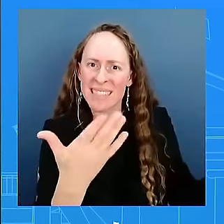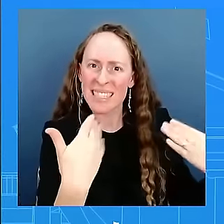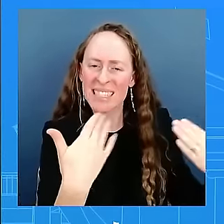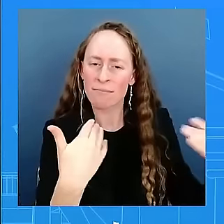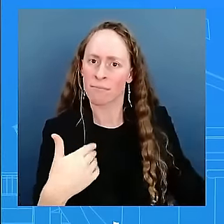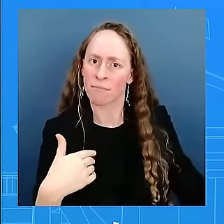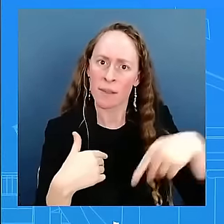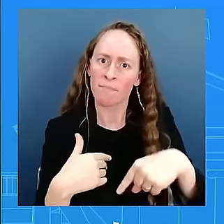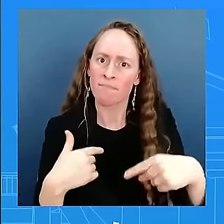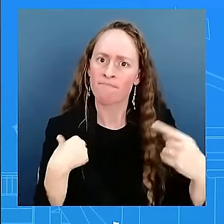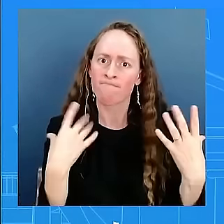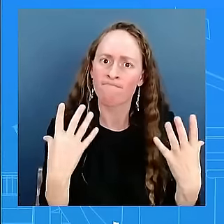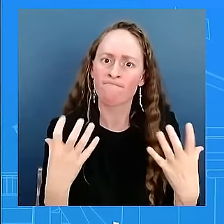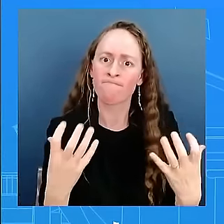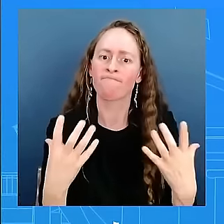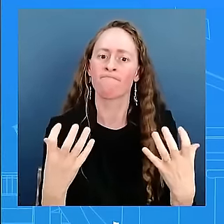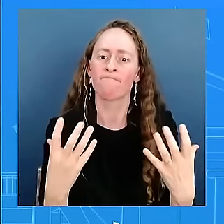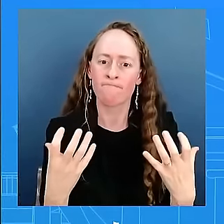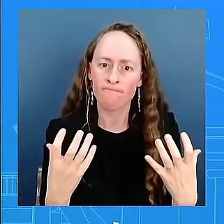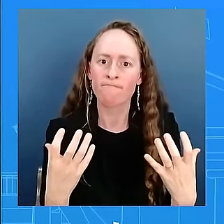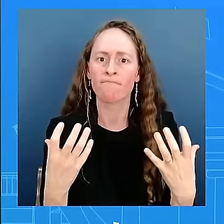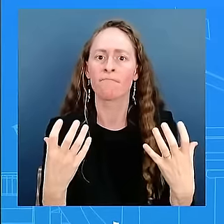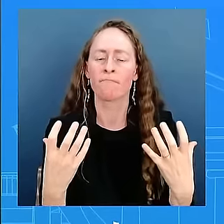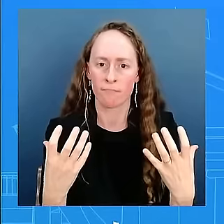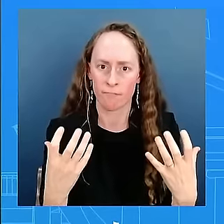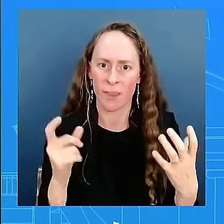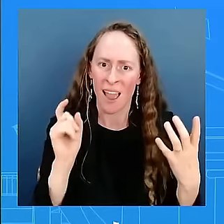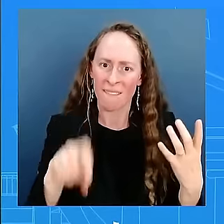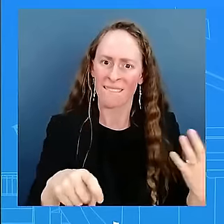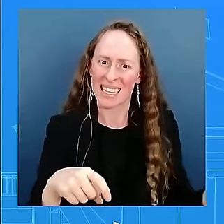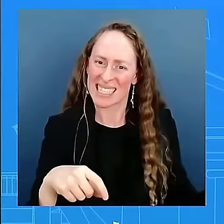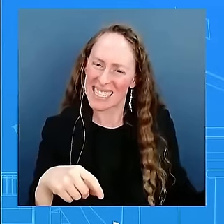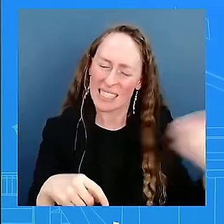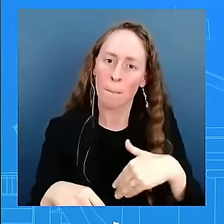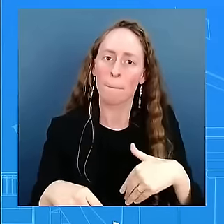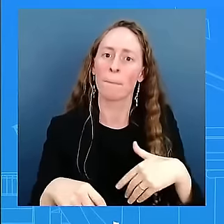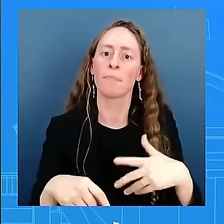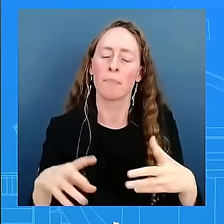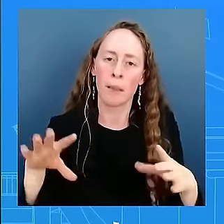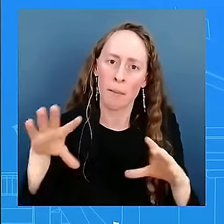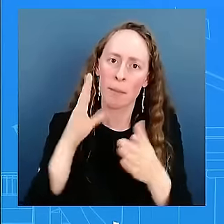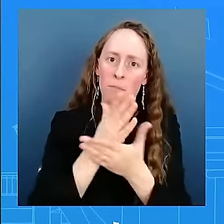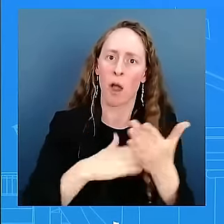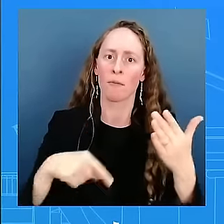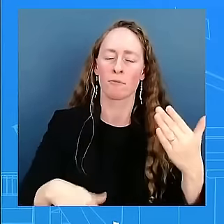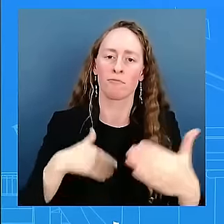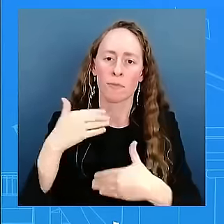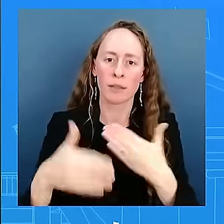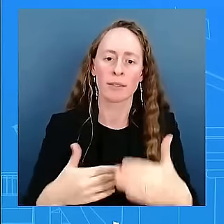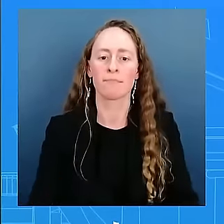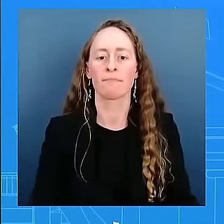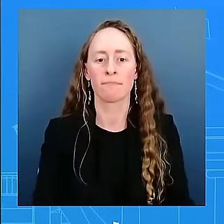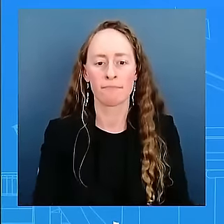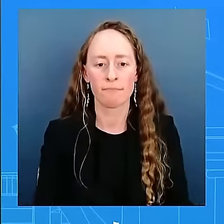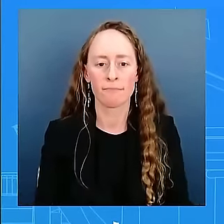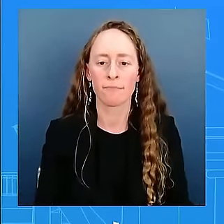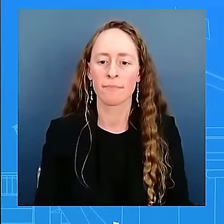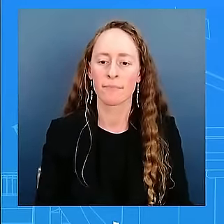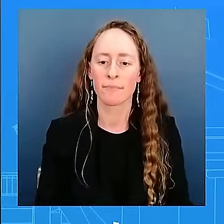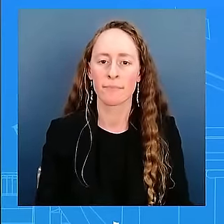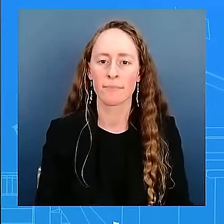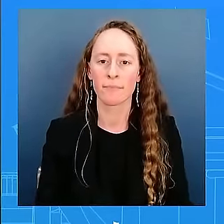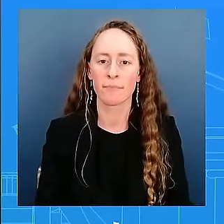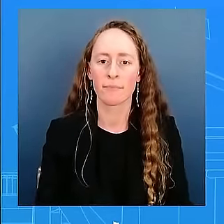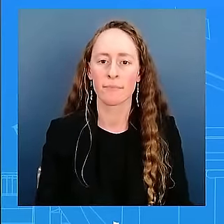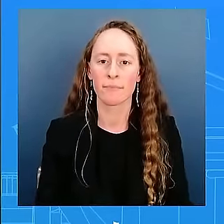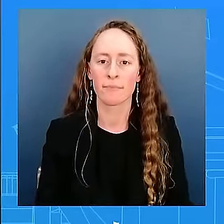are prepared to step forward and engage in those in that kind of diplomacy. Yep. Can I just follow up on, so if we can't have you here